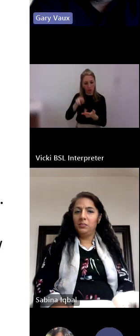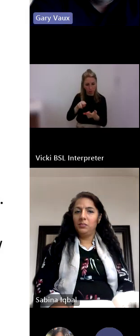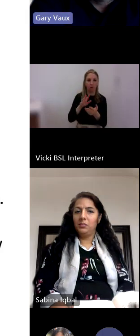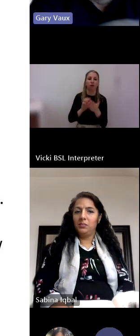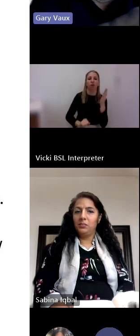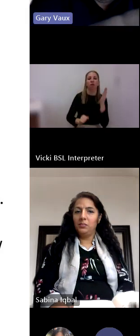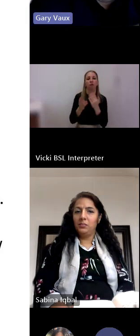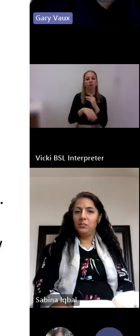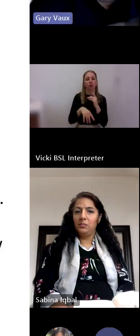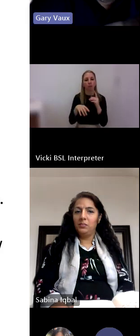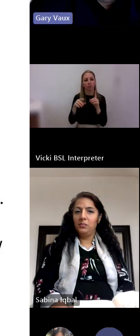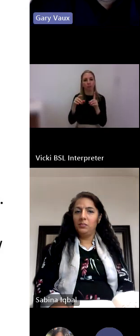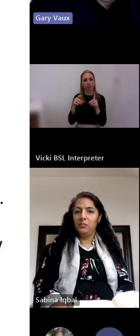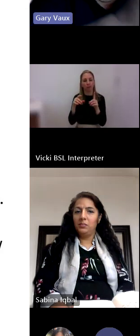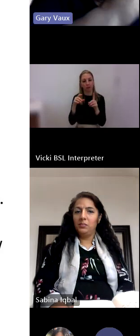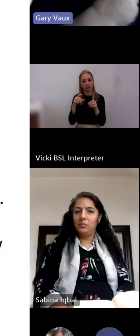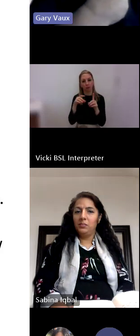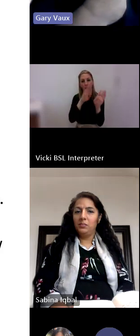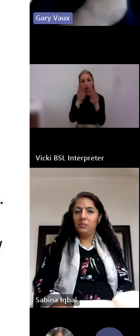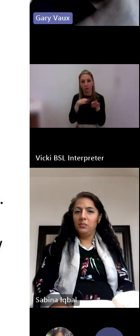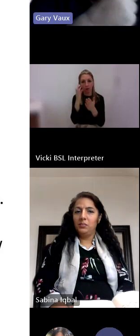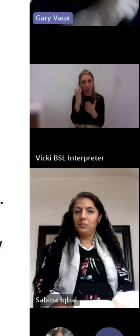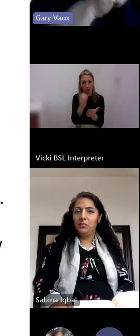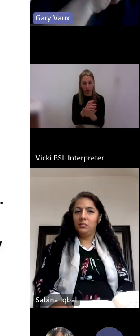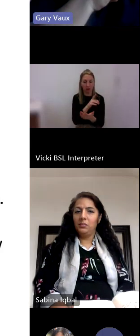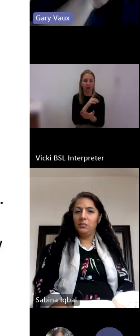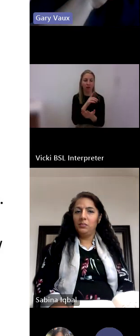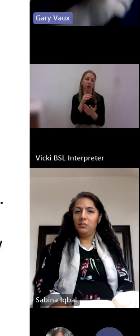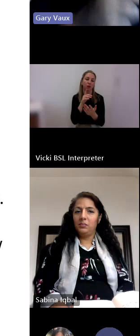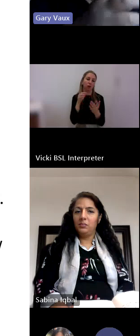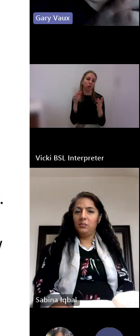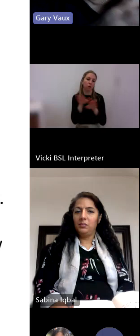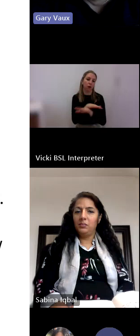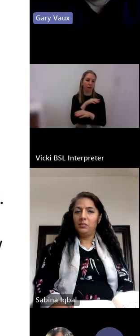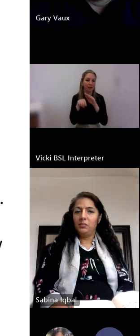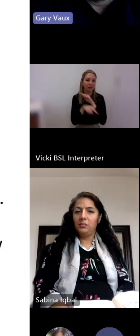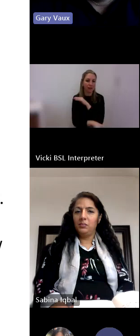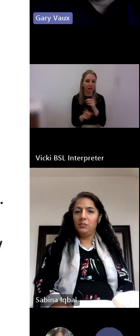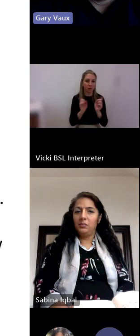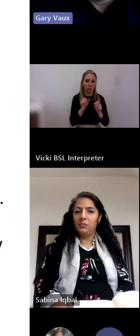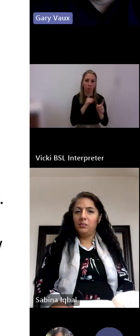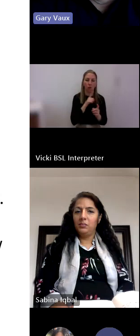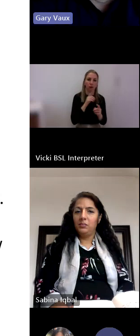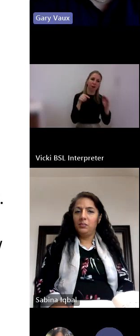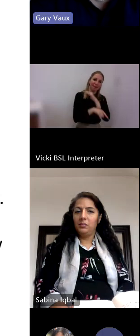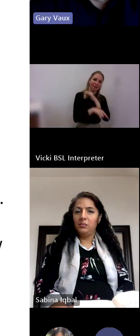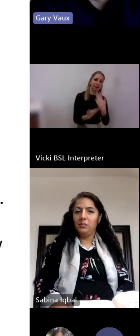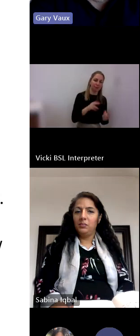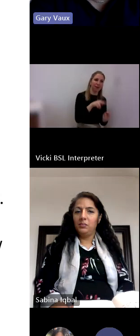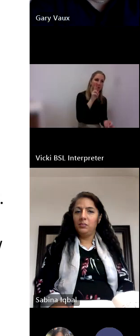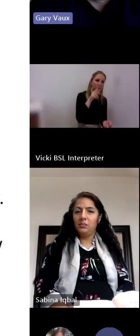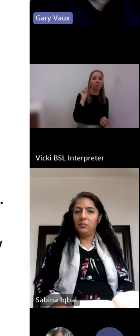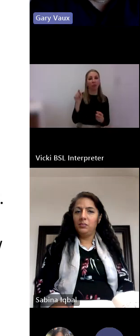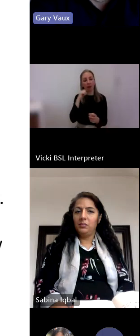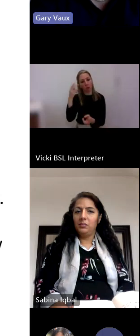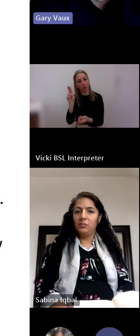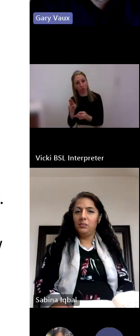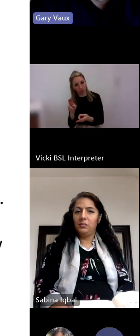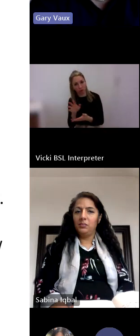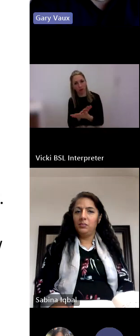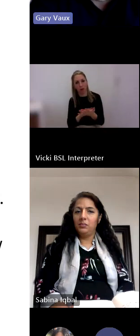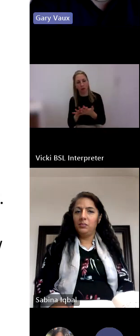clear debts. We've seen the issue of debts rising. That is going to be reduced. It